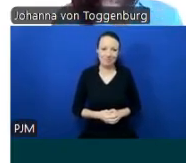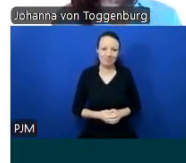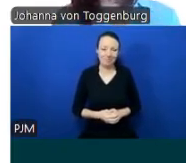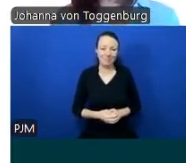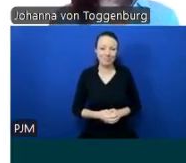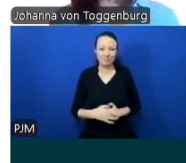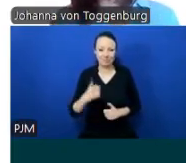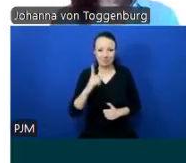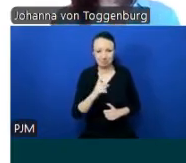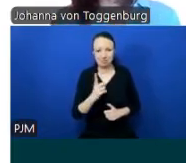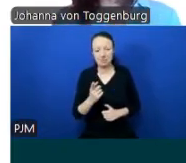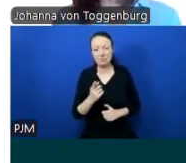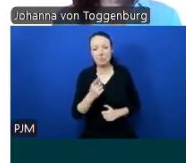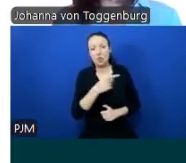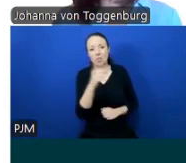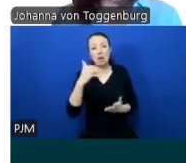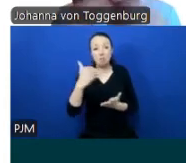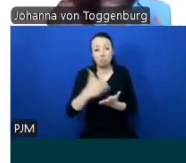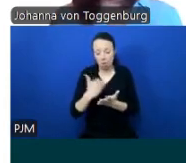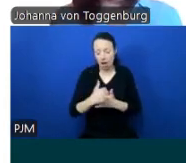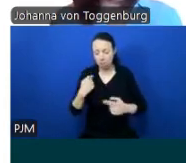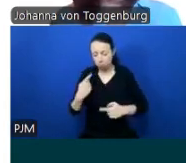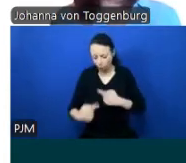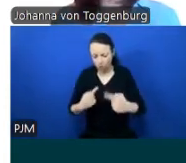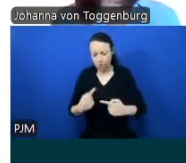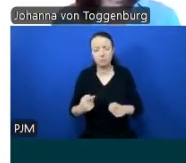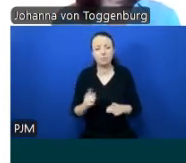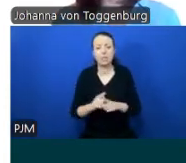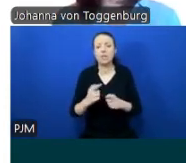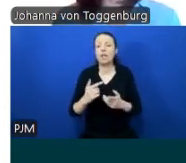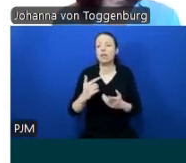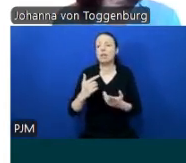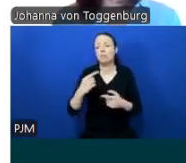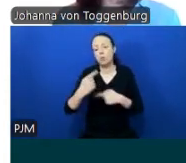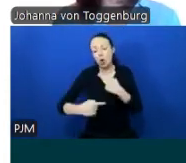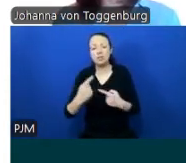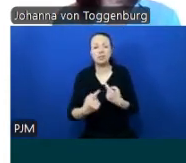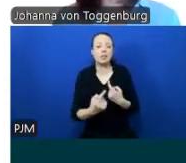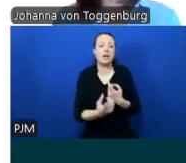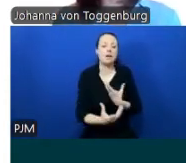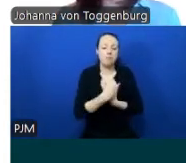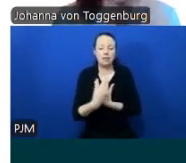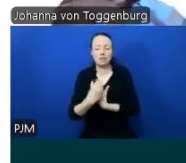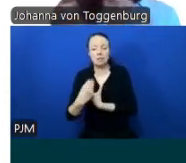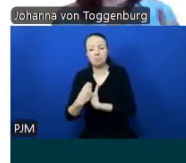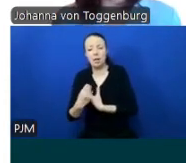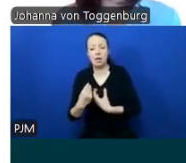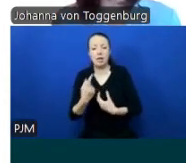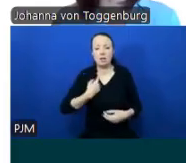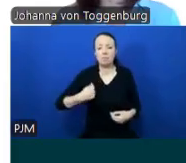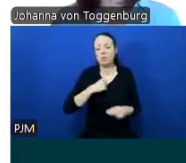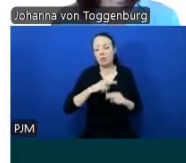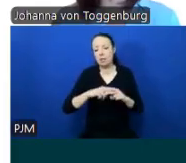could test the process of developing this tool and of the